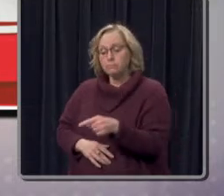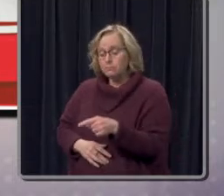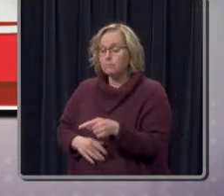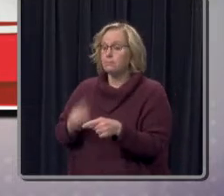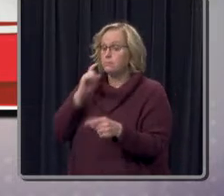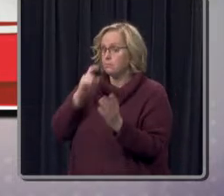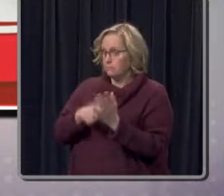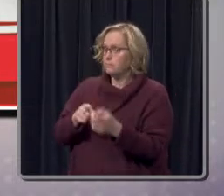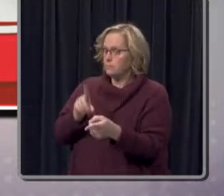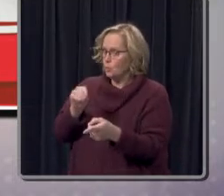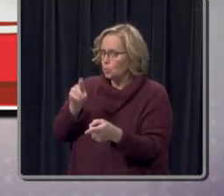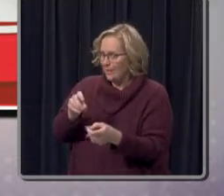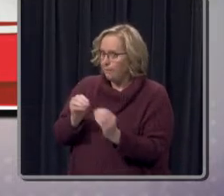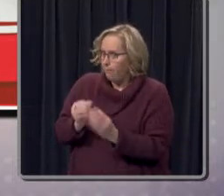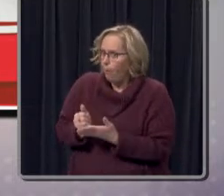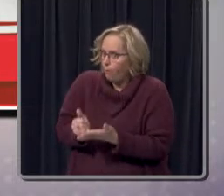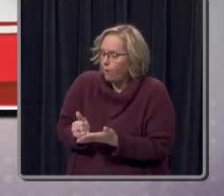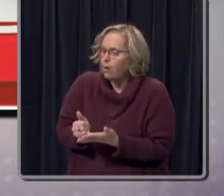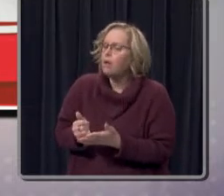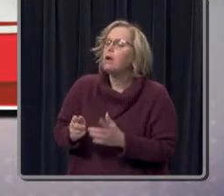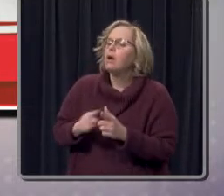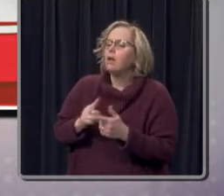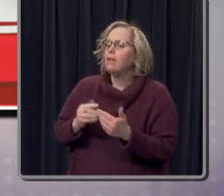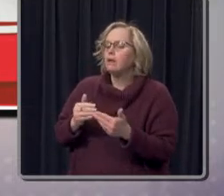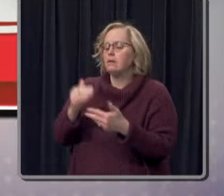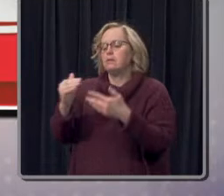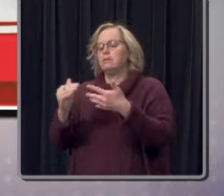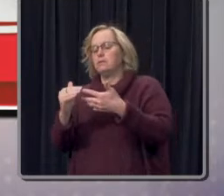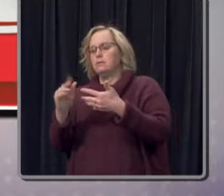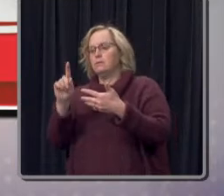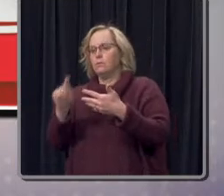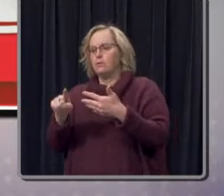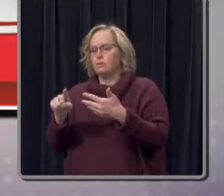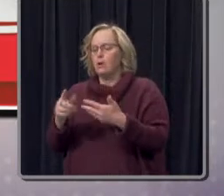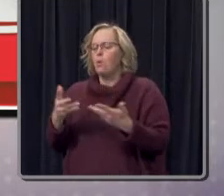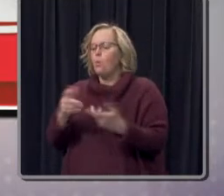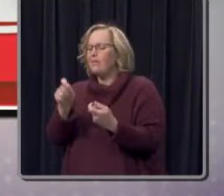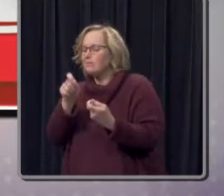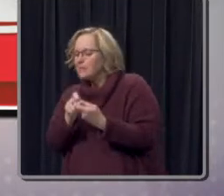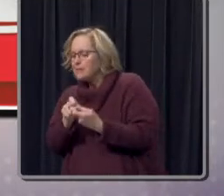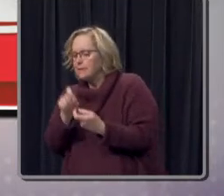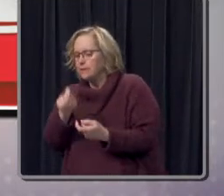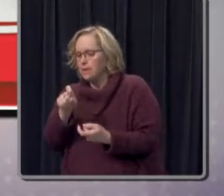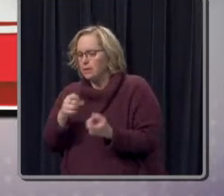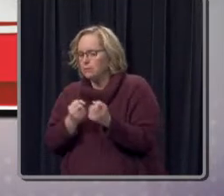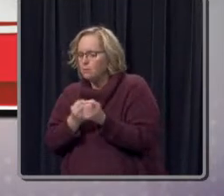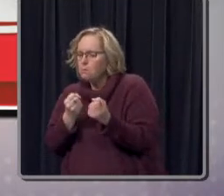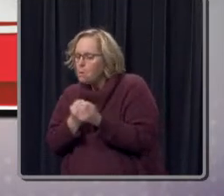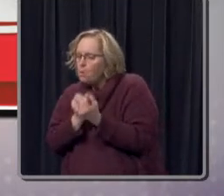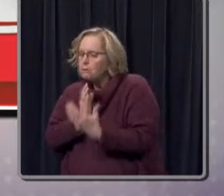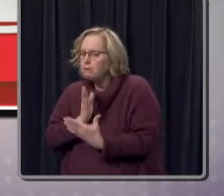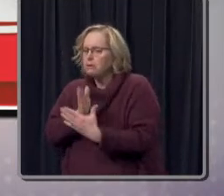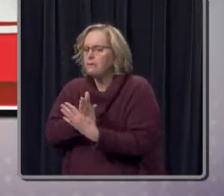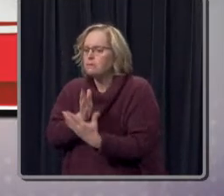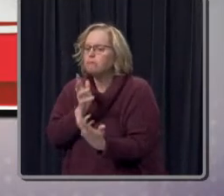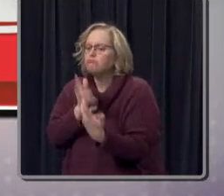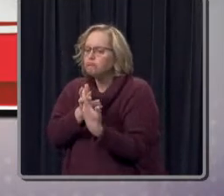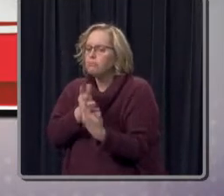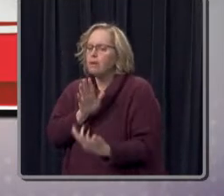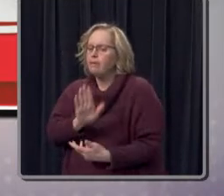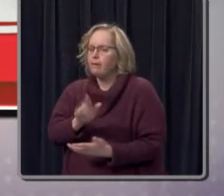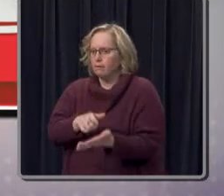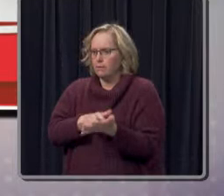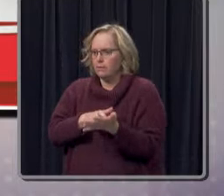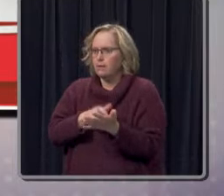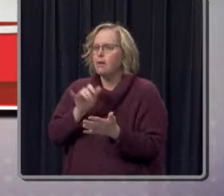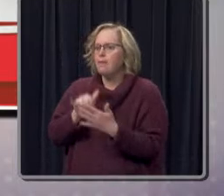do need a little bit more, then the next question becomes, what do they need? What supports and interventions are right for them? That's what